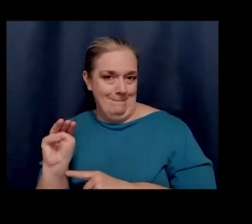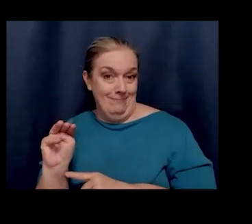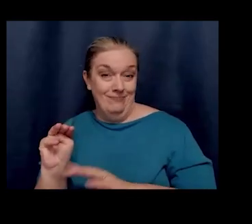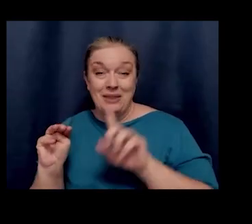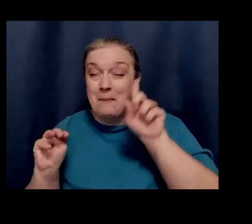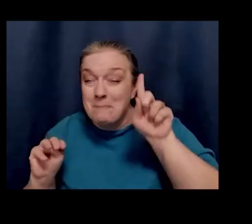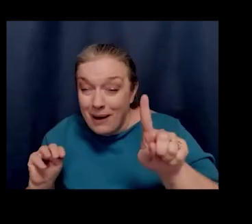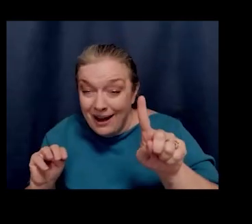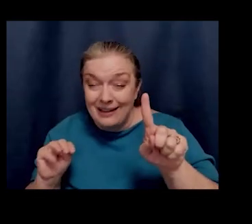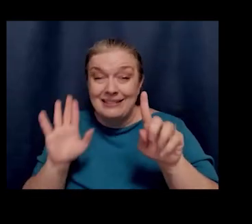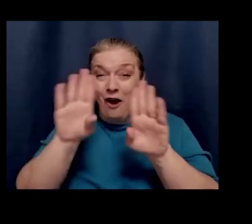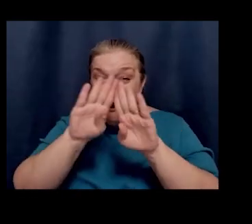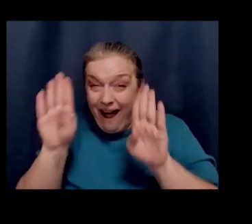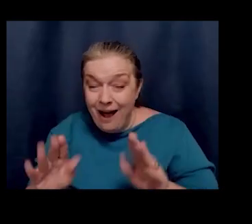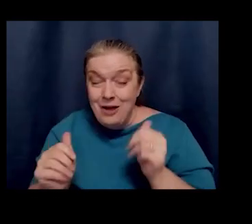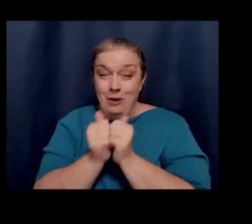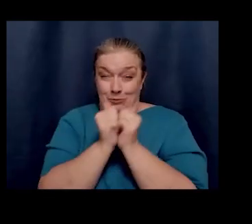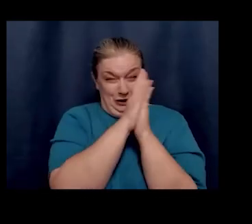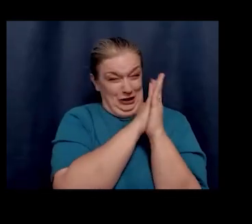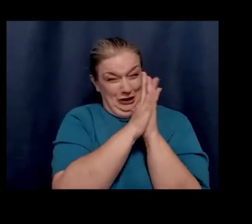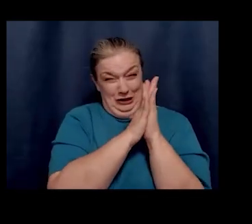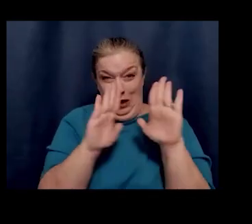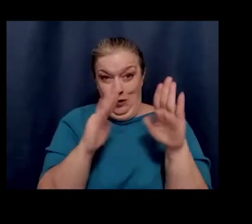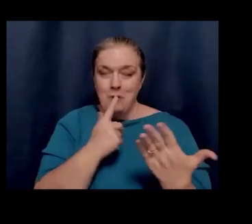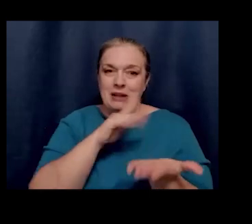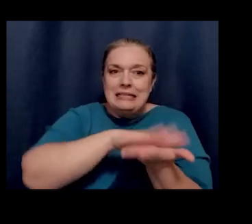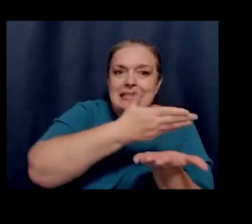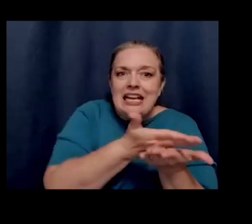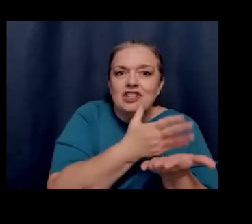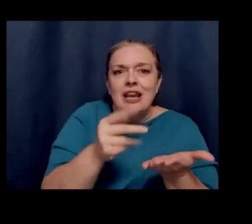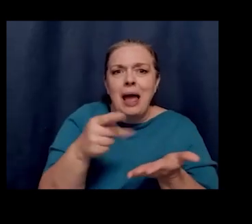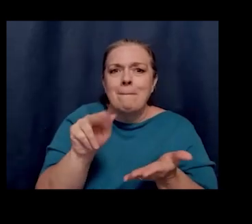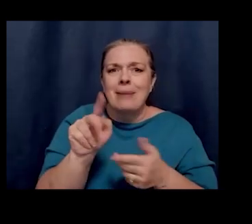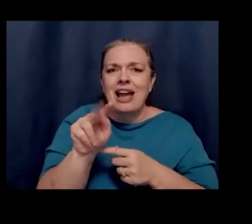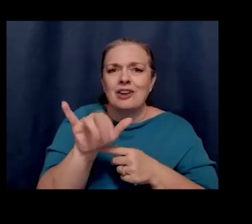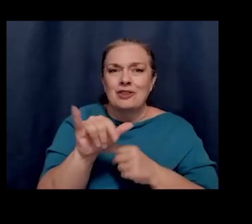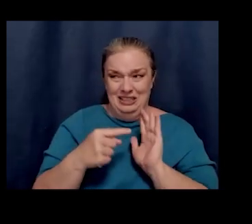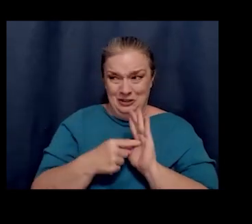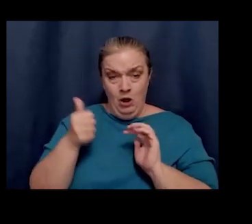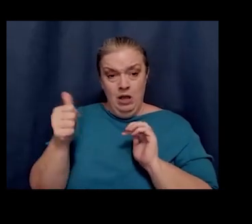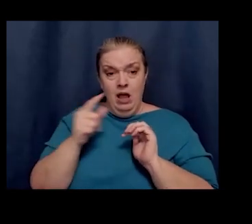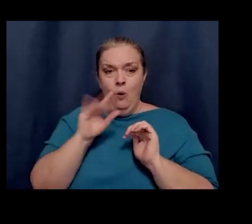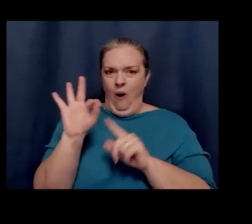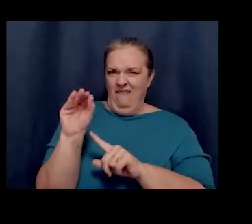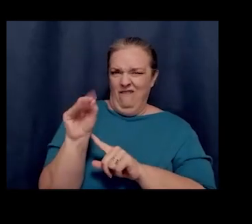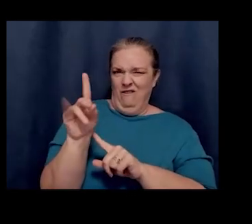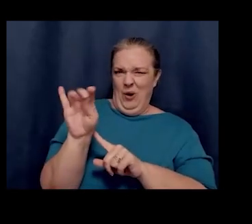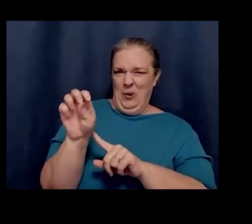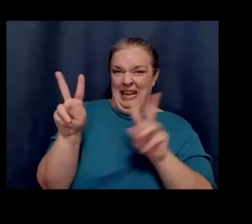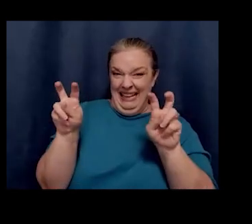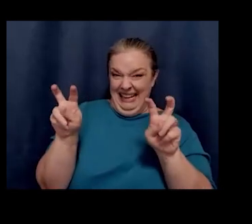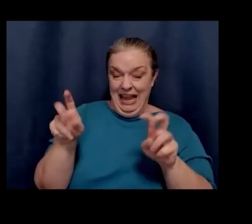most crowded room in the house is the kitchen and the pantry. And it reveals the artist was also a foodie who